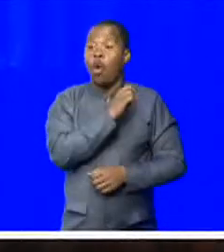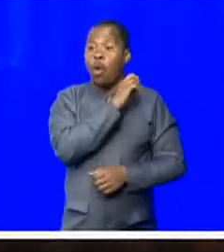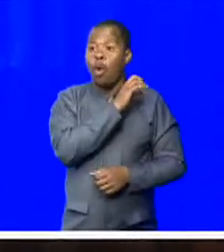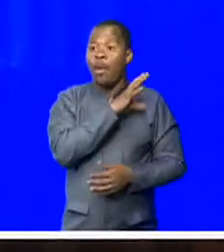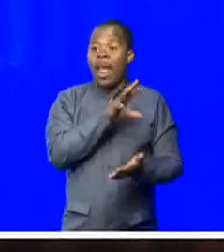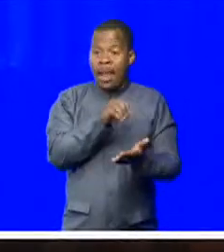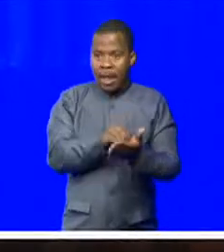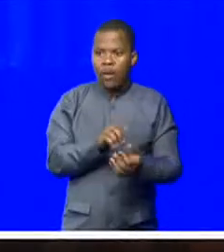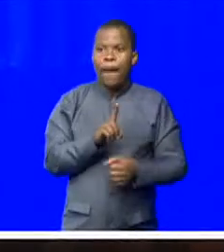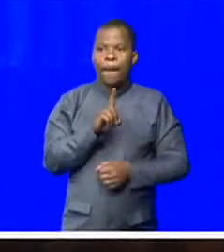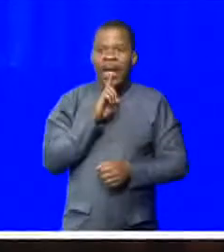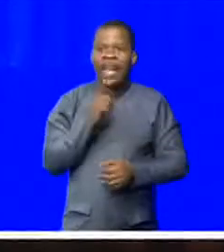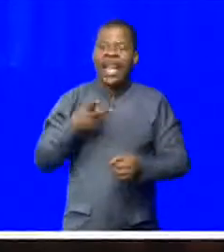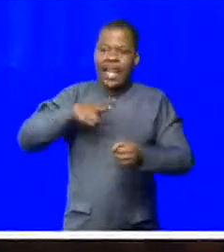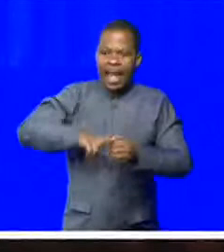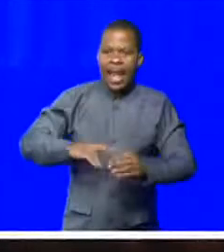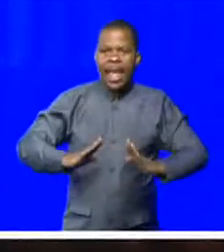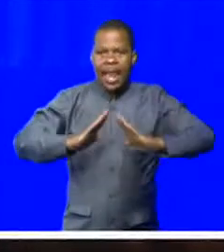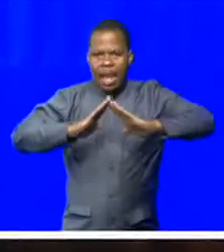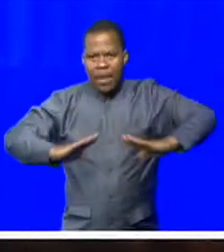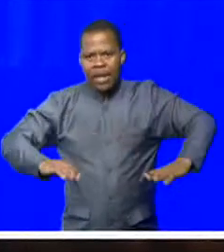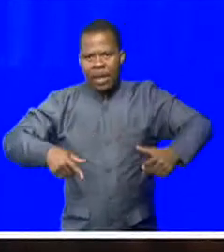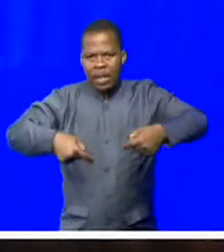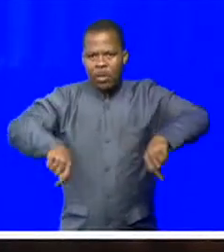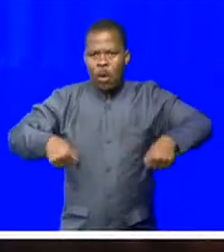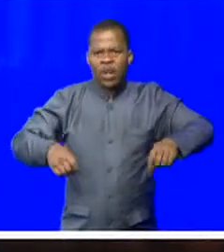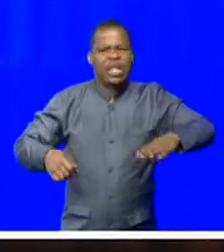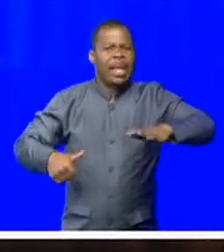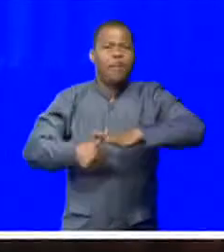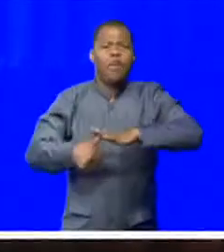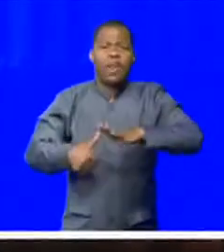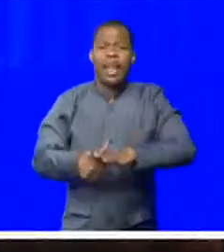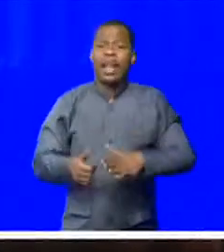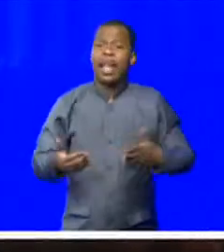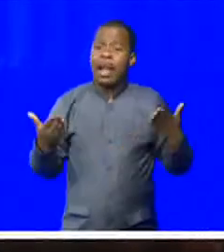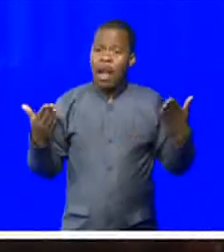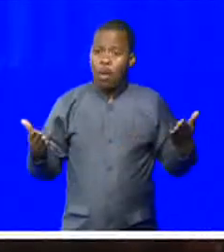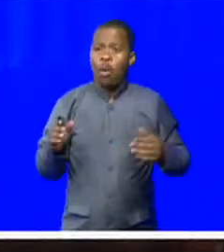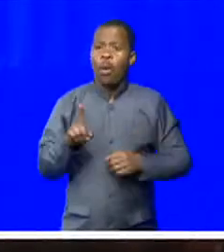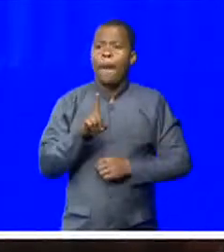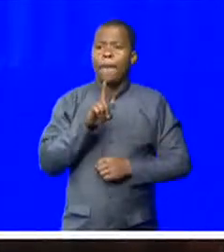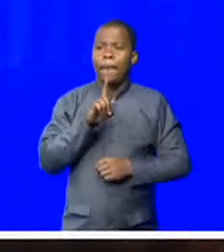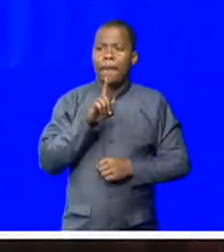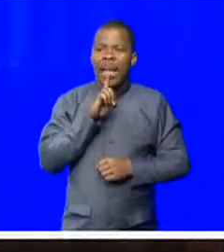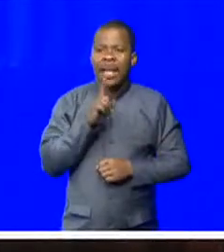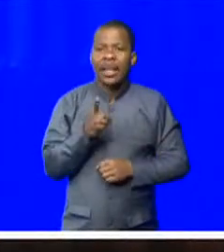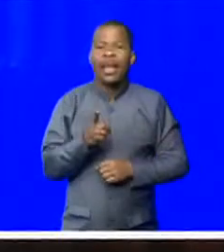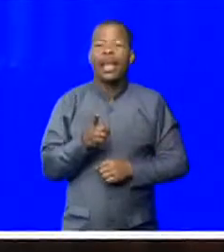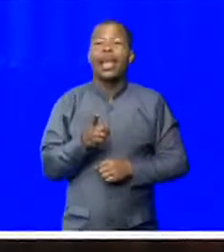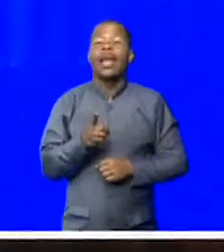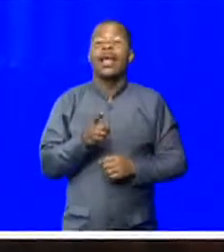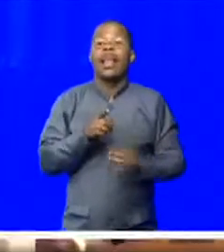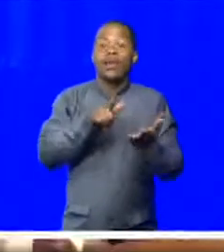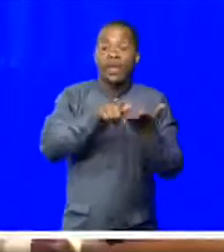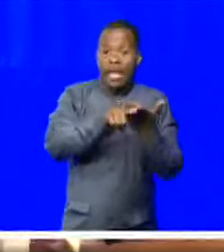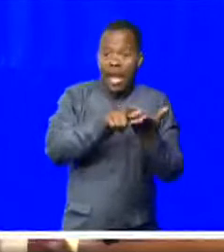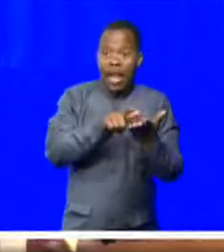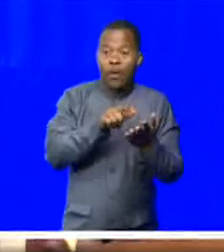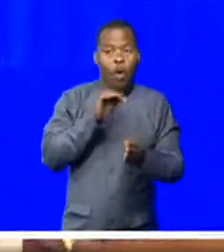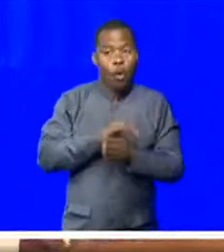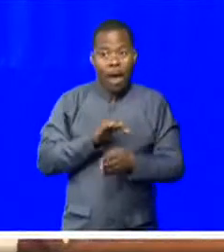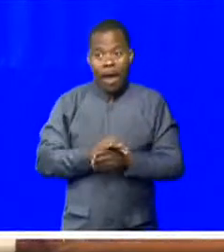tiko kwalona limcoka kangaka lisengakemi kahle ngetindzaba temthetho waleli